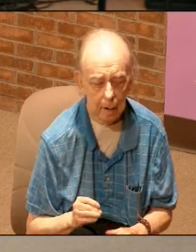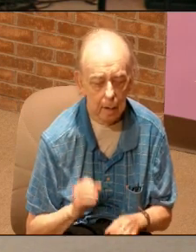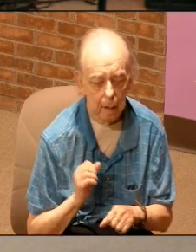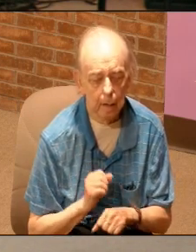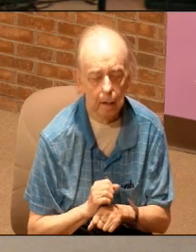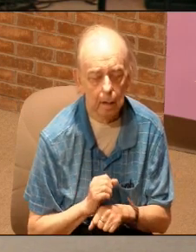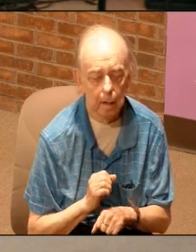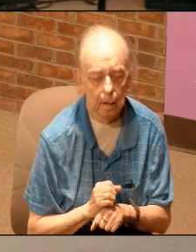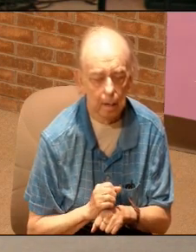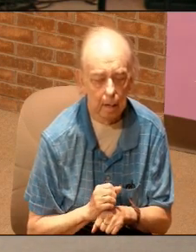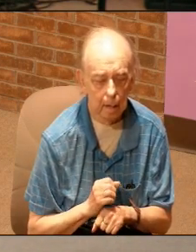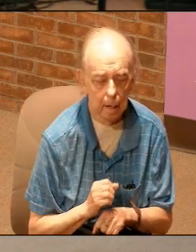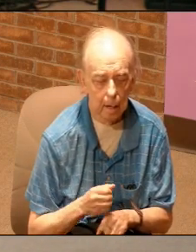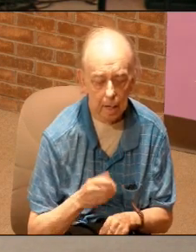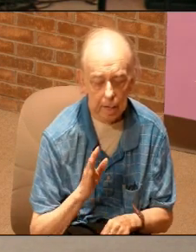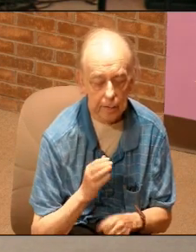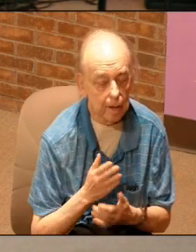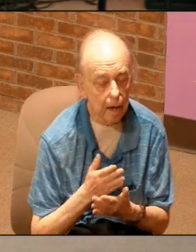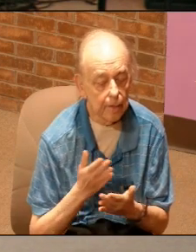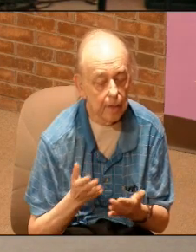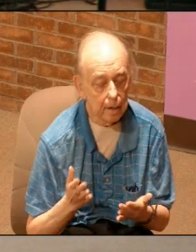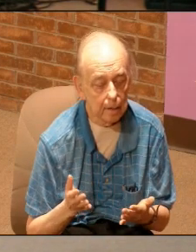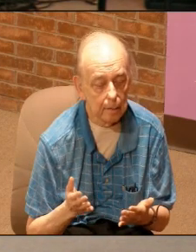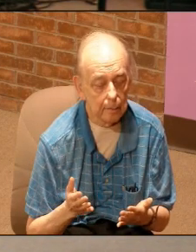Habit is a God thing.